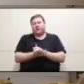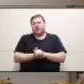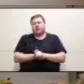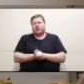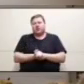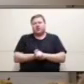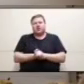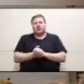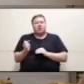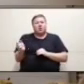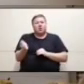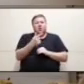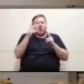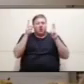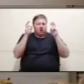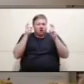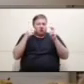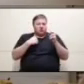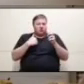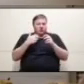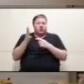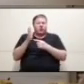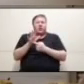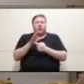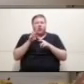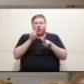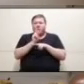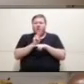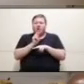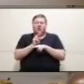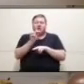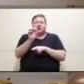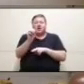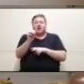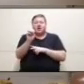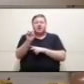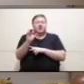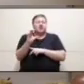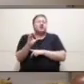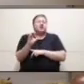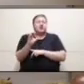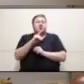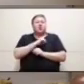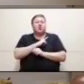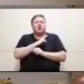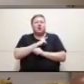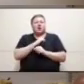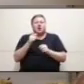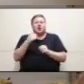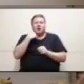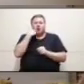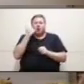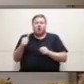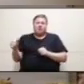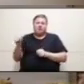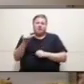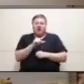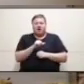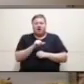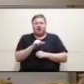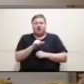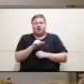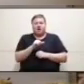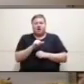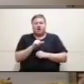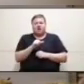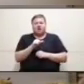All of these issues I'm raising will be monitored by the MECs for purposes of coming back to you if there is